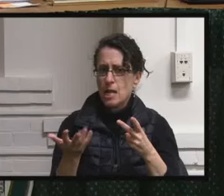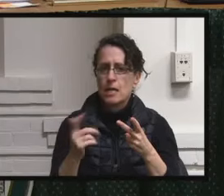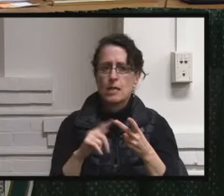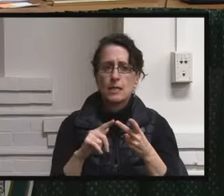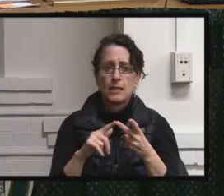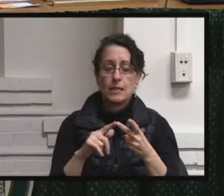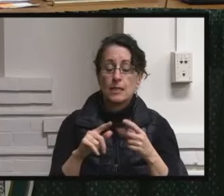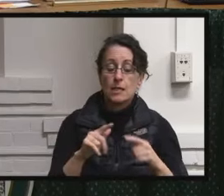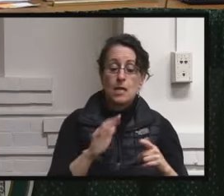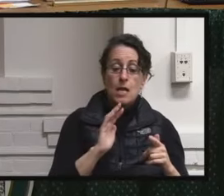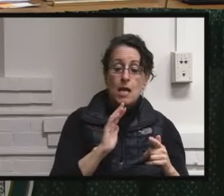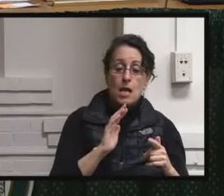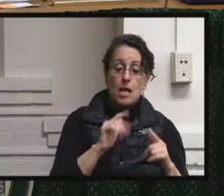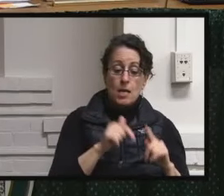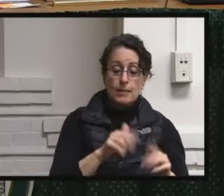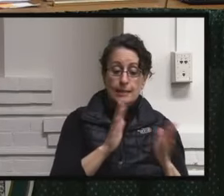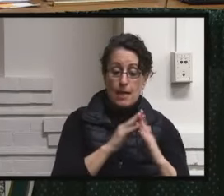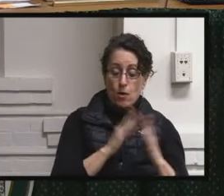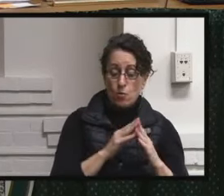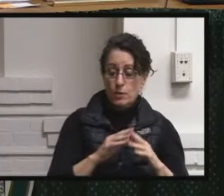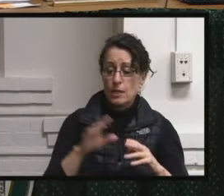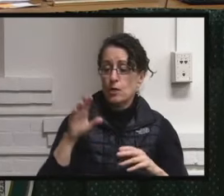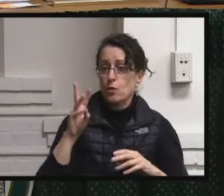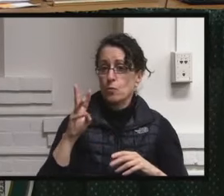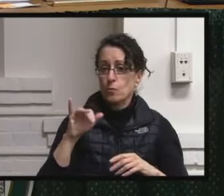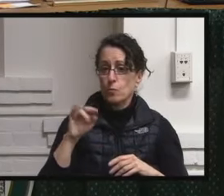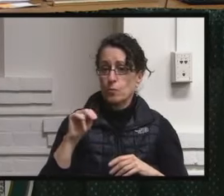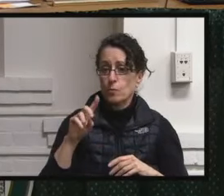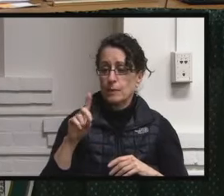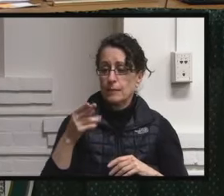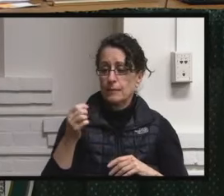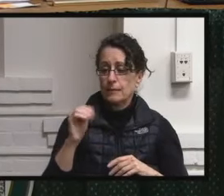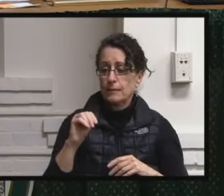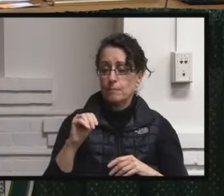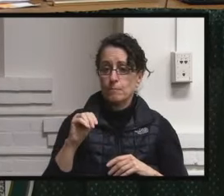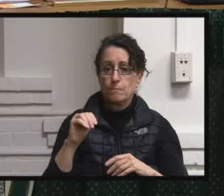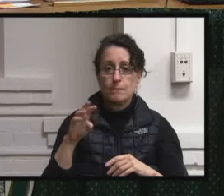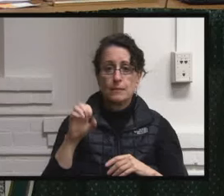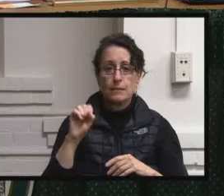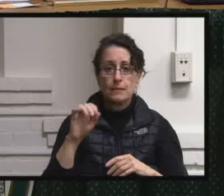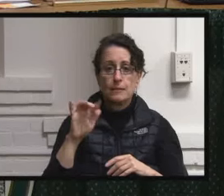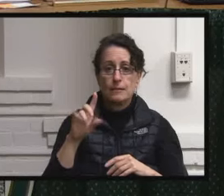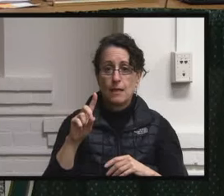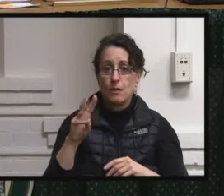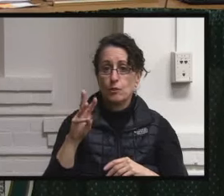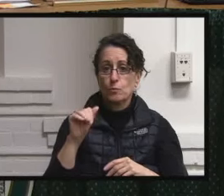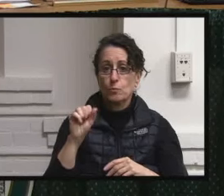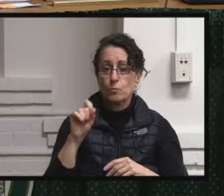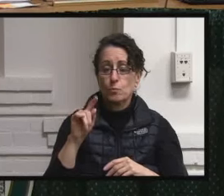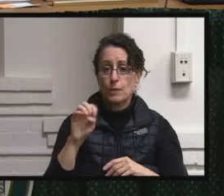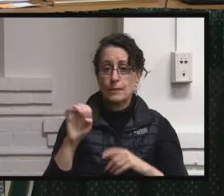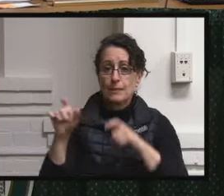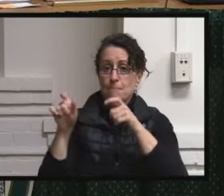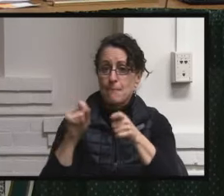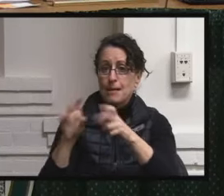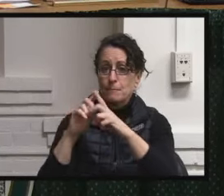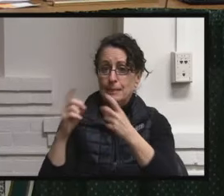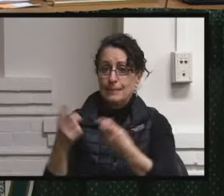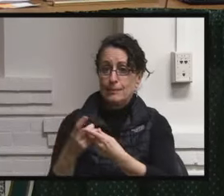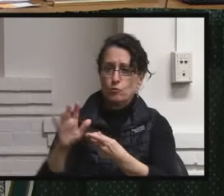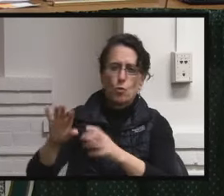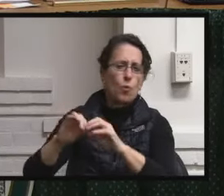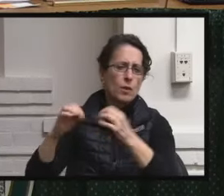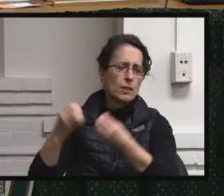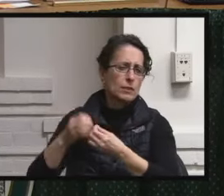with the Wyndham Solid Waste Management District and our assessment that we pay to the Wyndham Solid Waste Management District, and what happens to